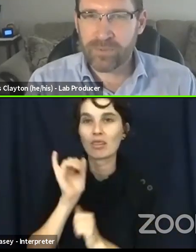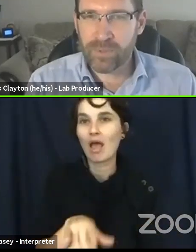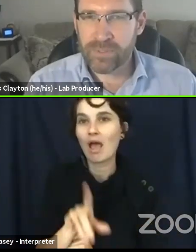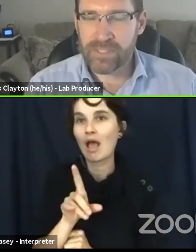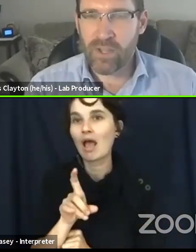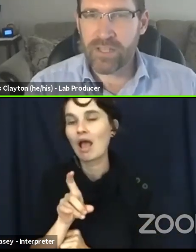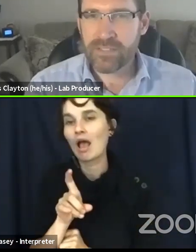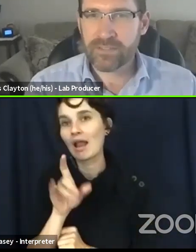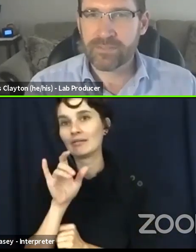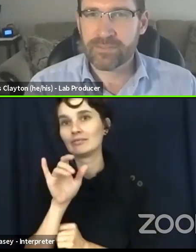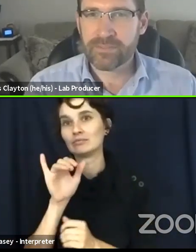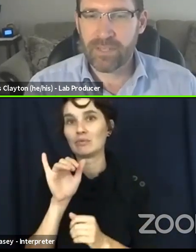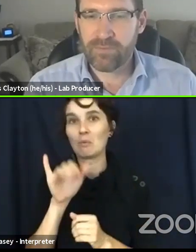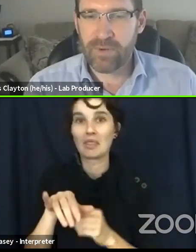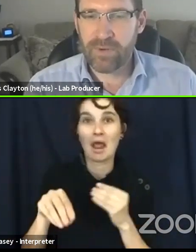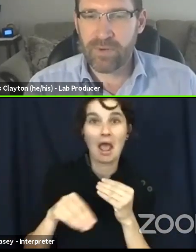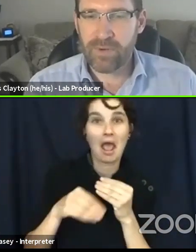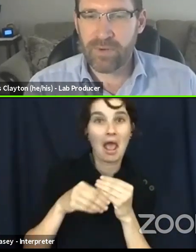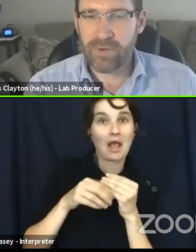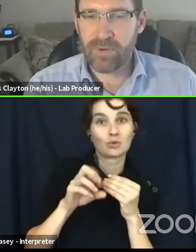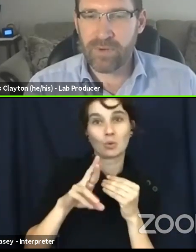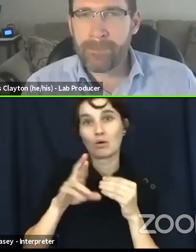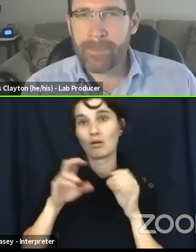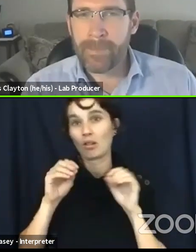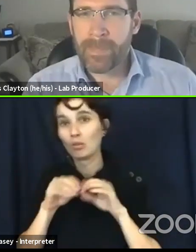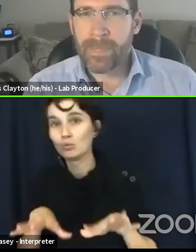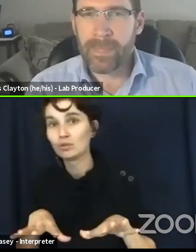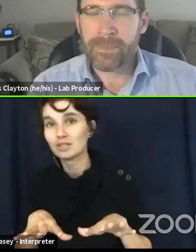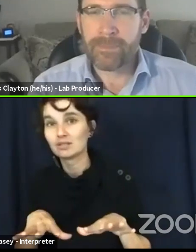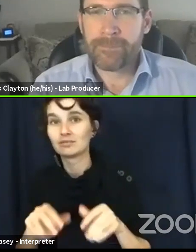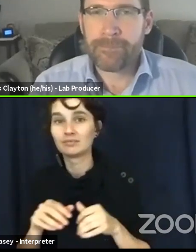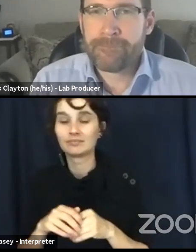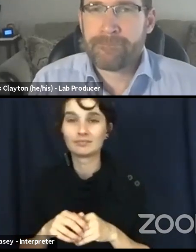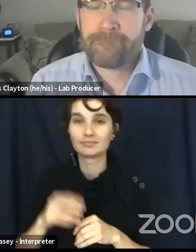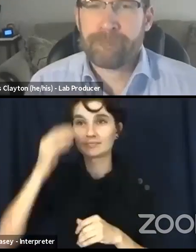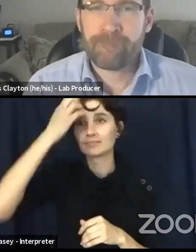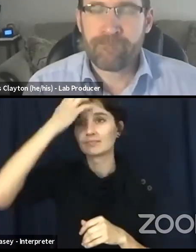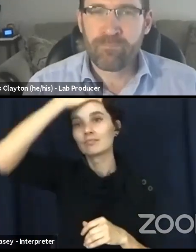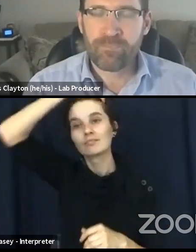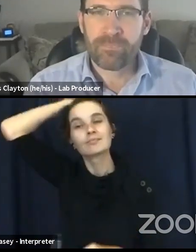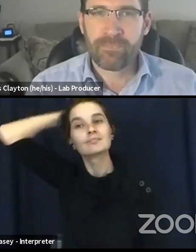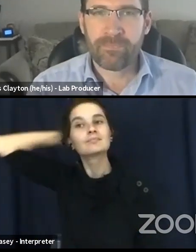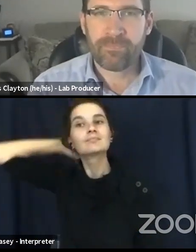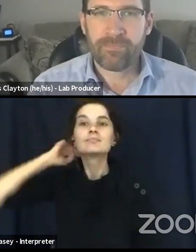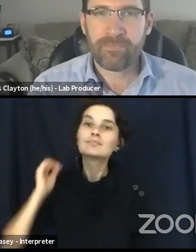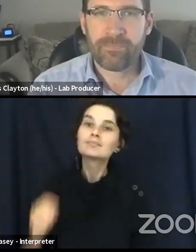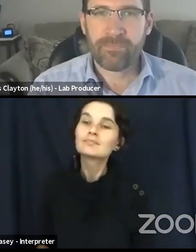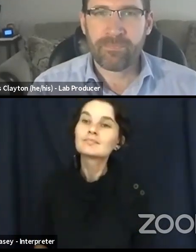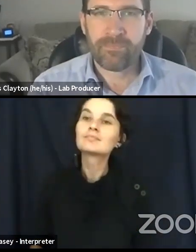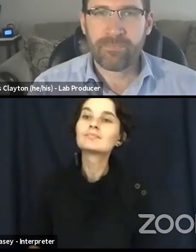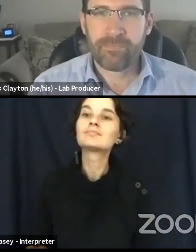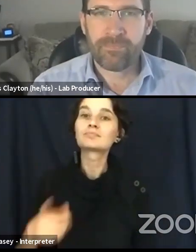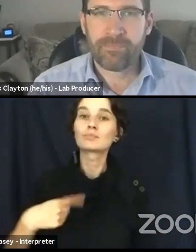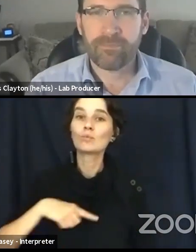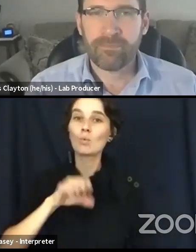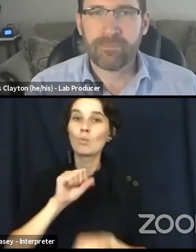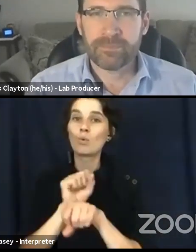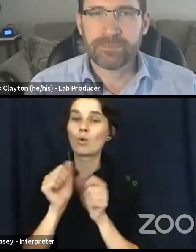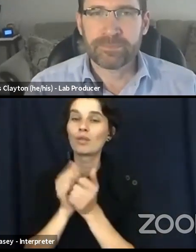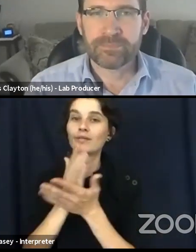adds or is lost on that front? I mean, we're working with some artists, particularly